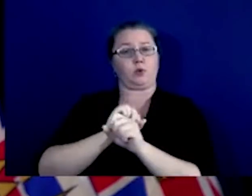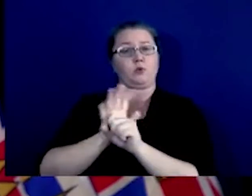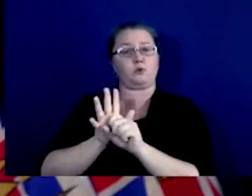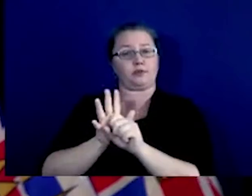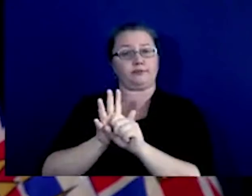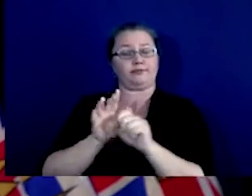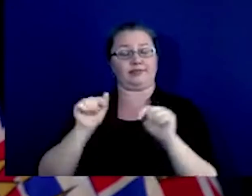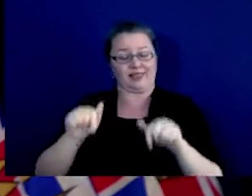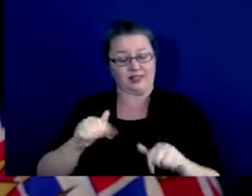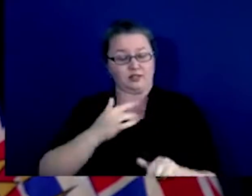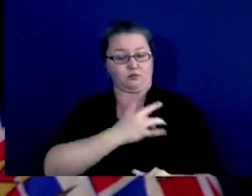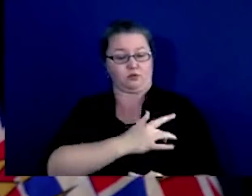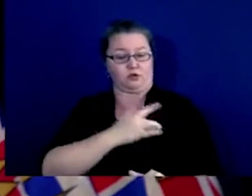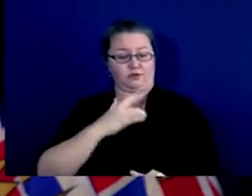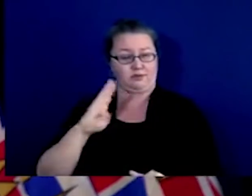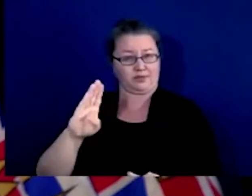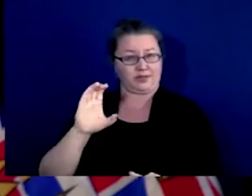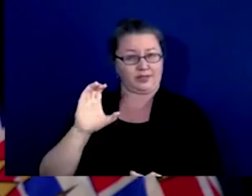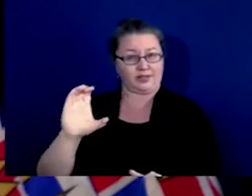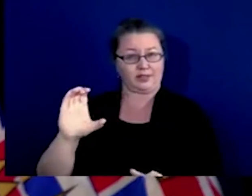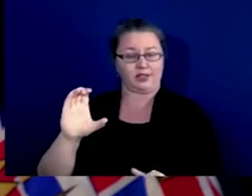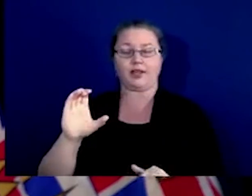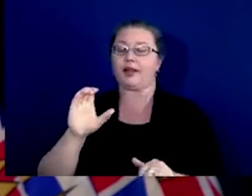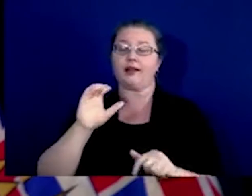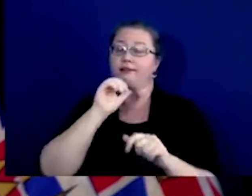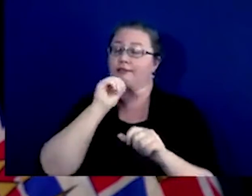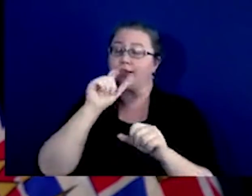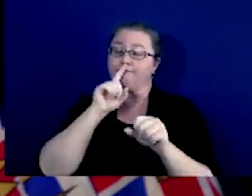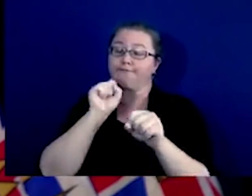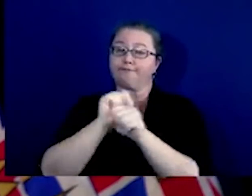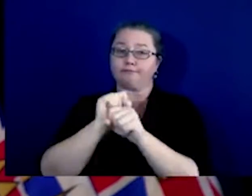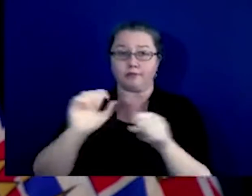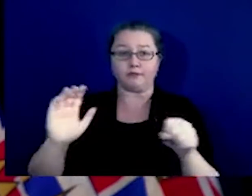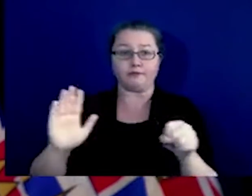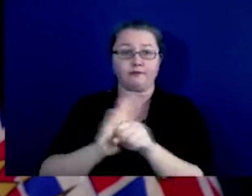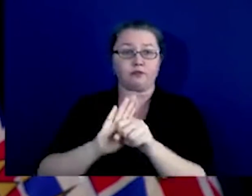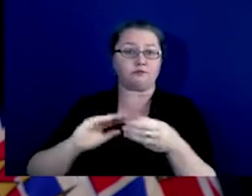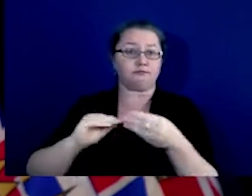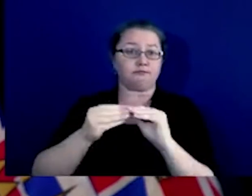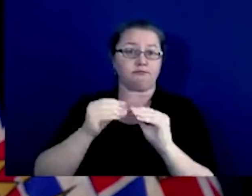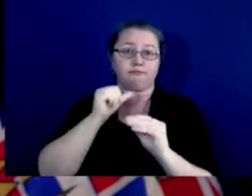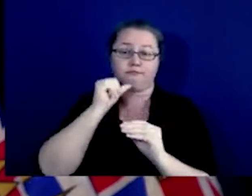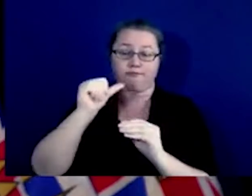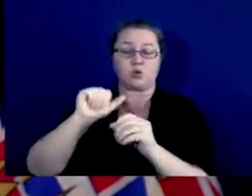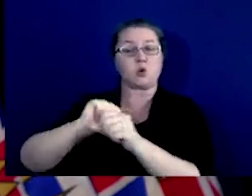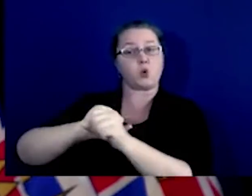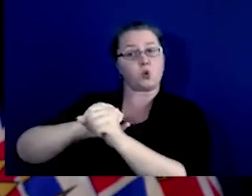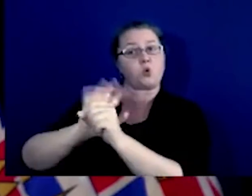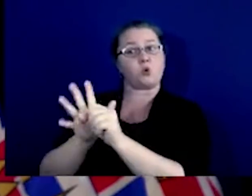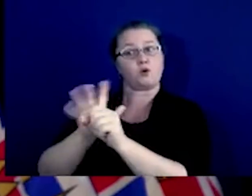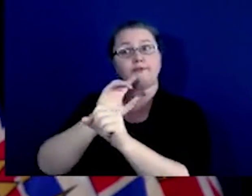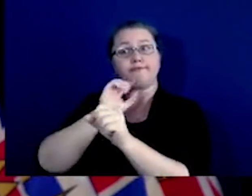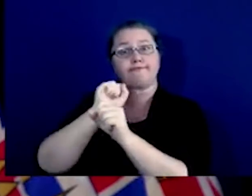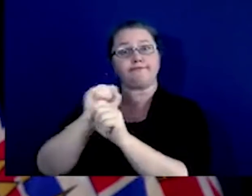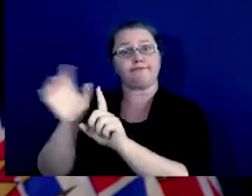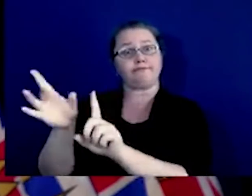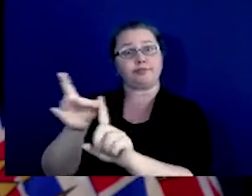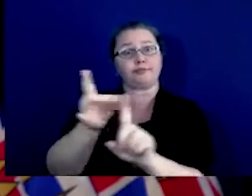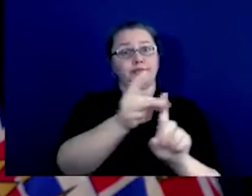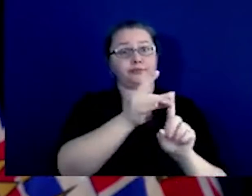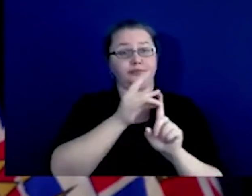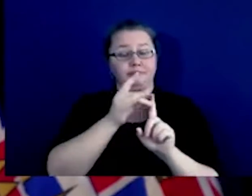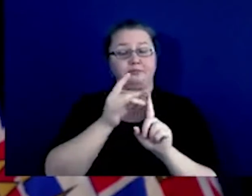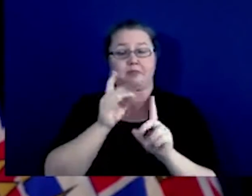pause. It's a reminder that many people have been impacted by this virus. We know that